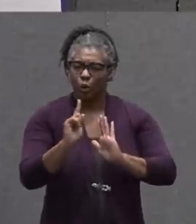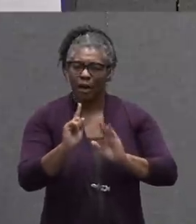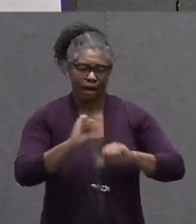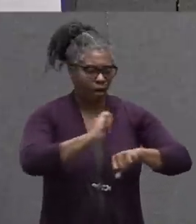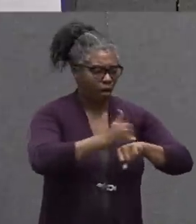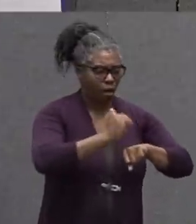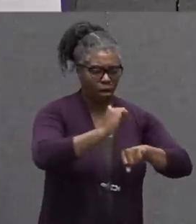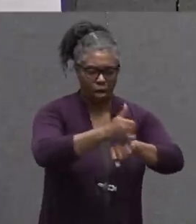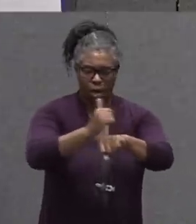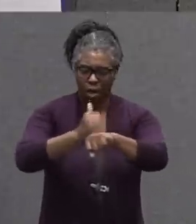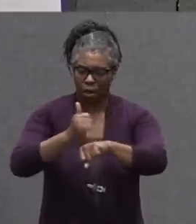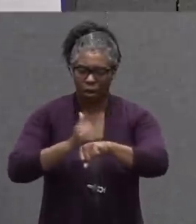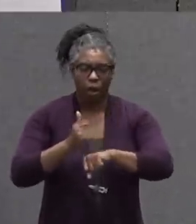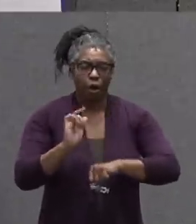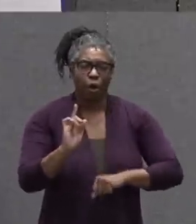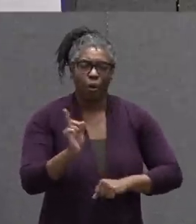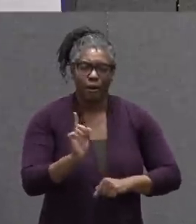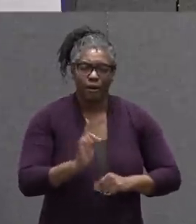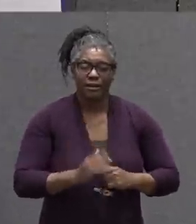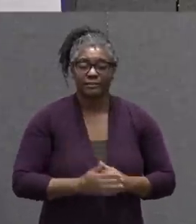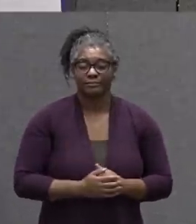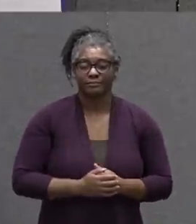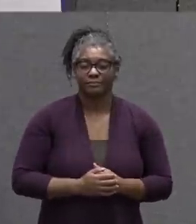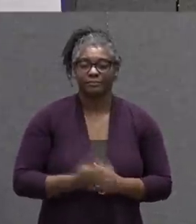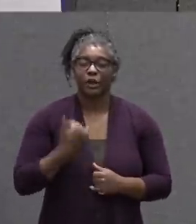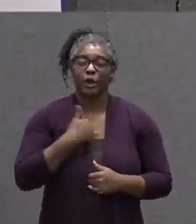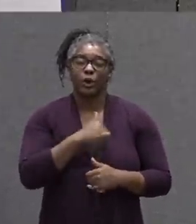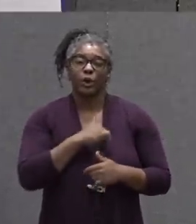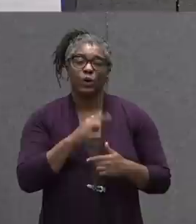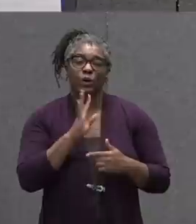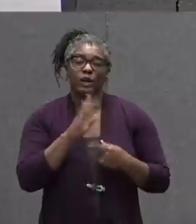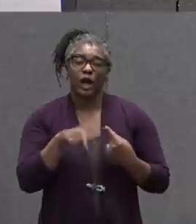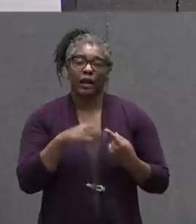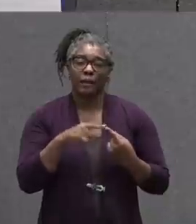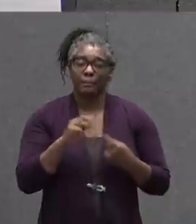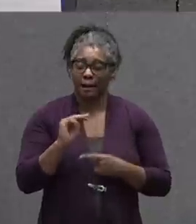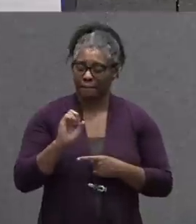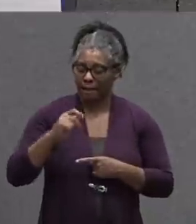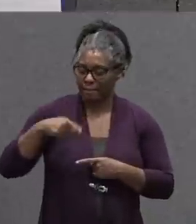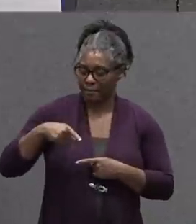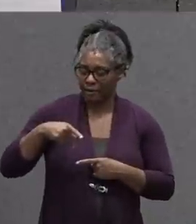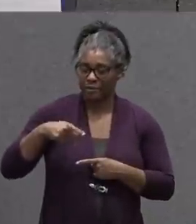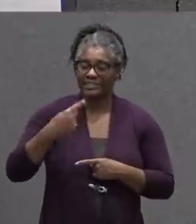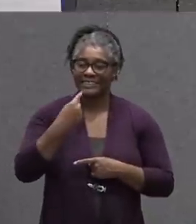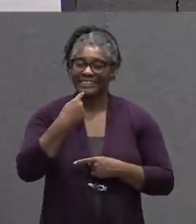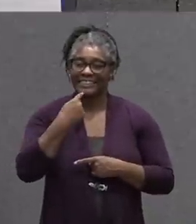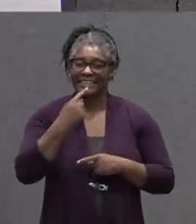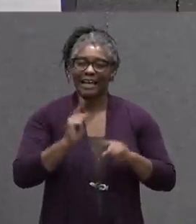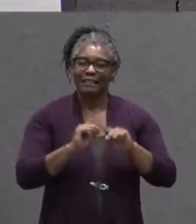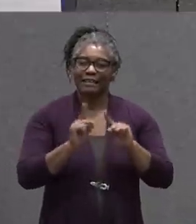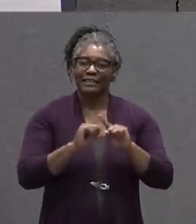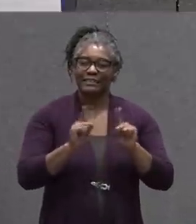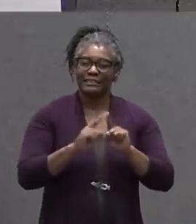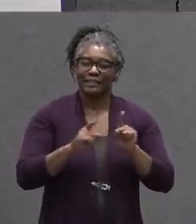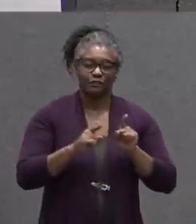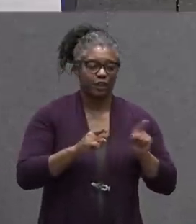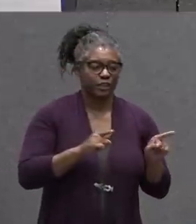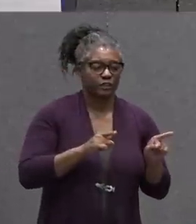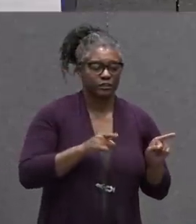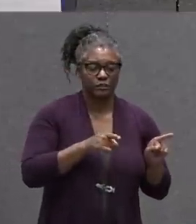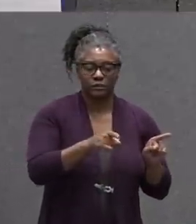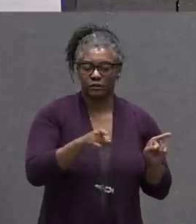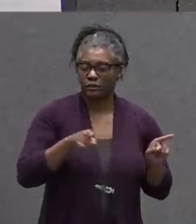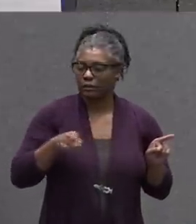Oftentimes when we talk about maps, we talk about the different directions in going from place